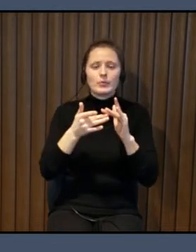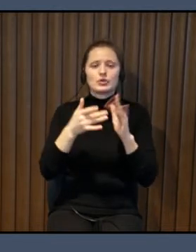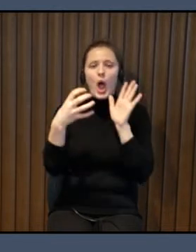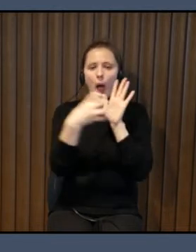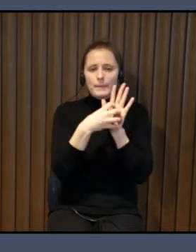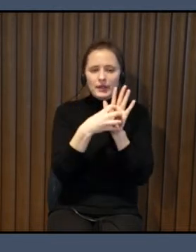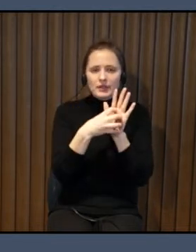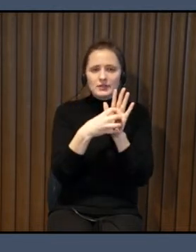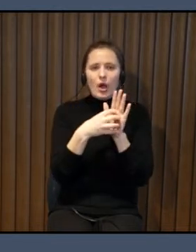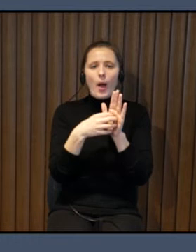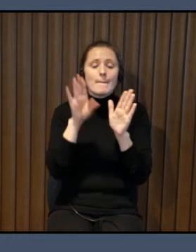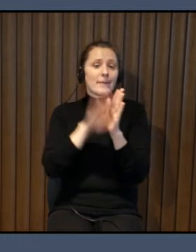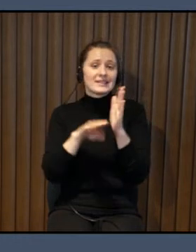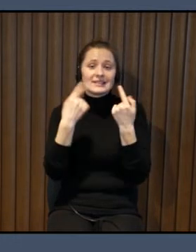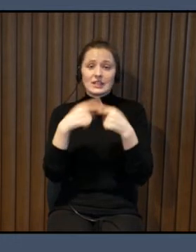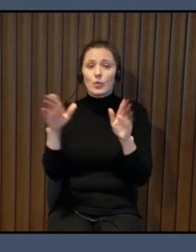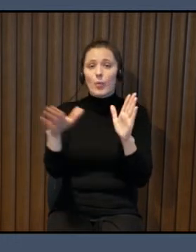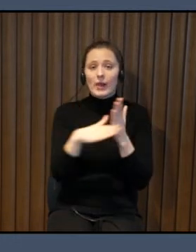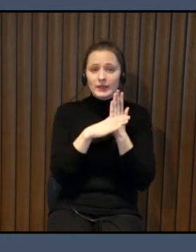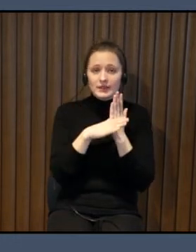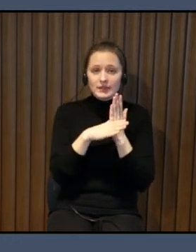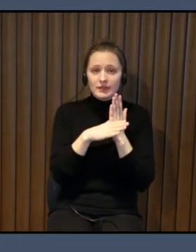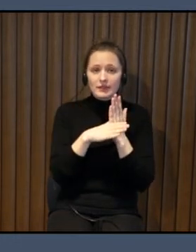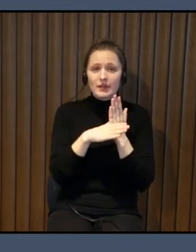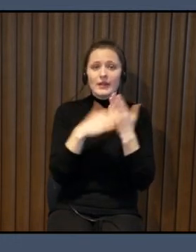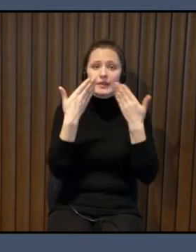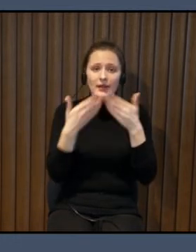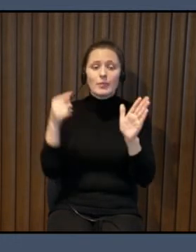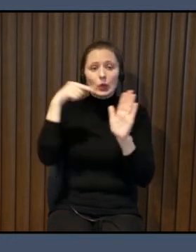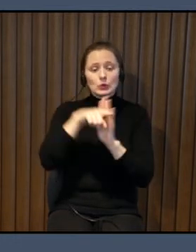themselves, to enter a building, to